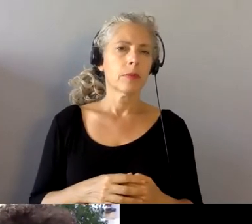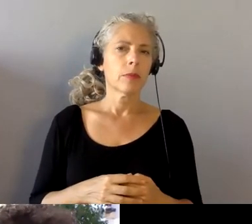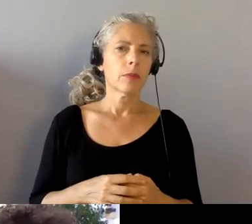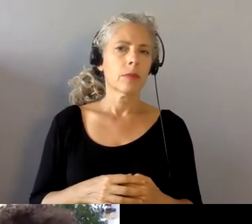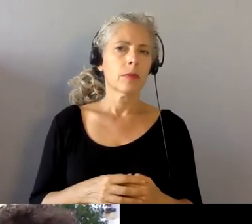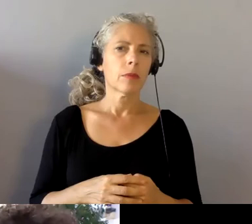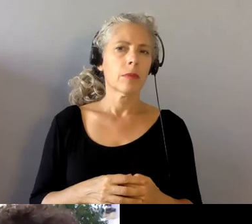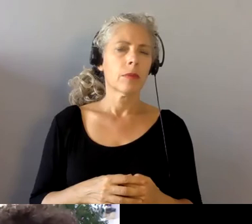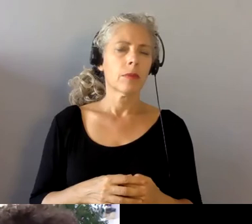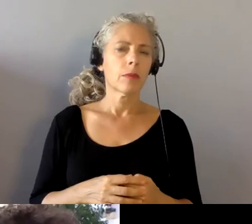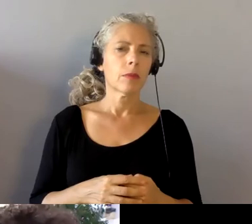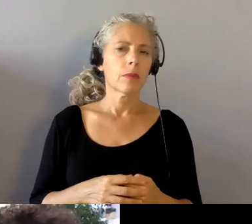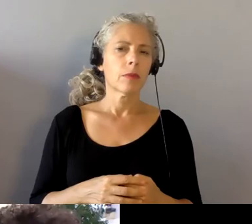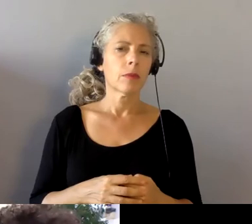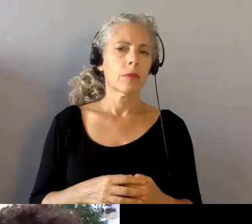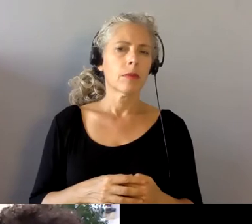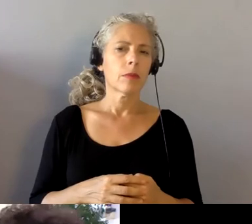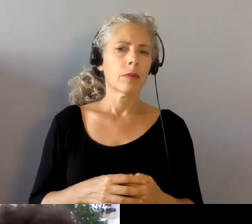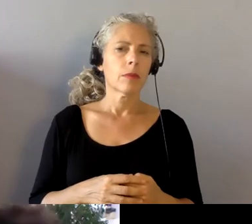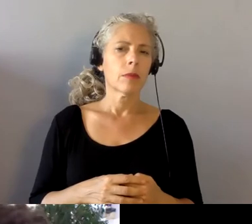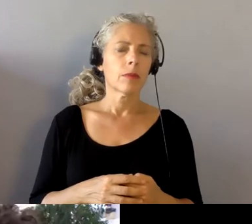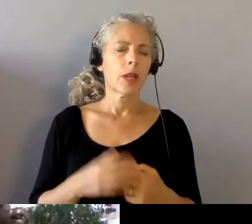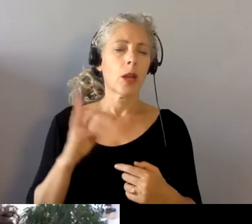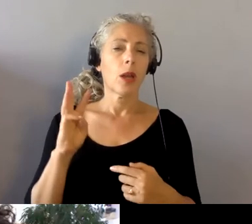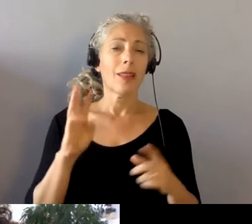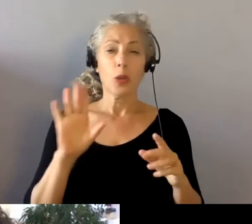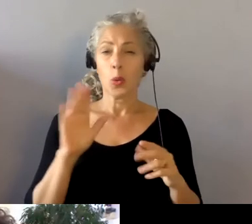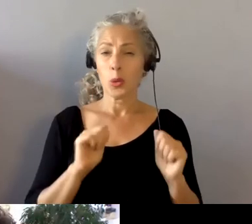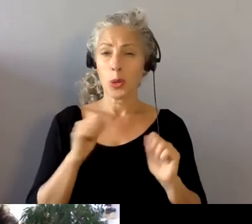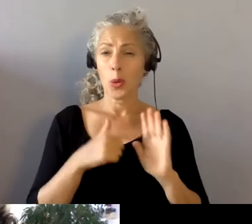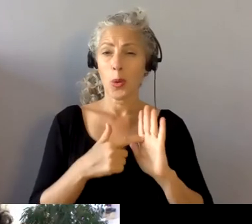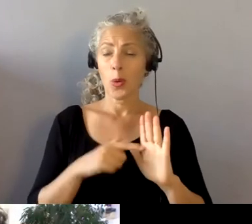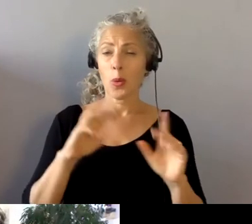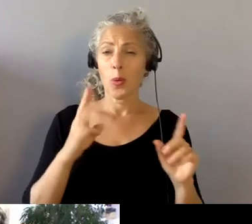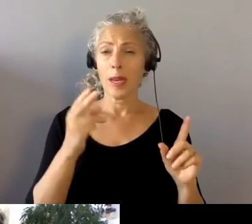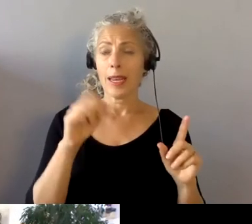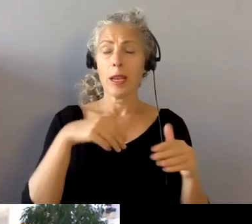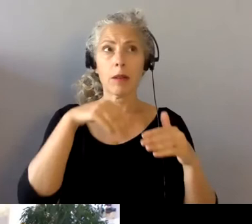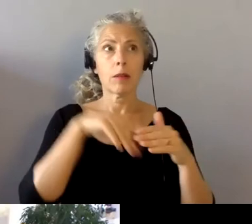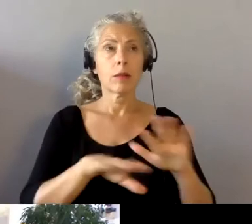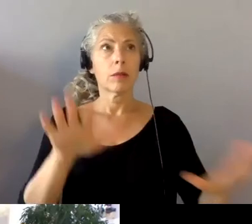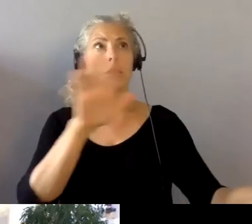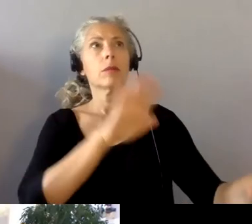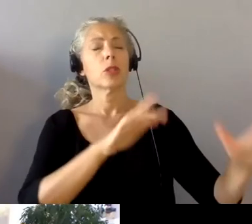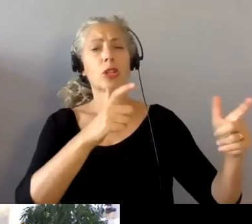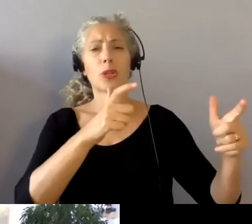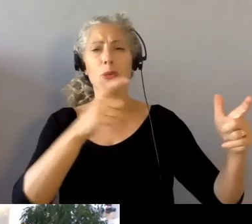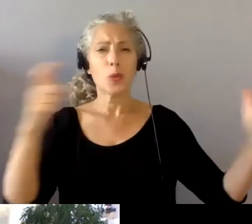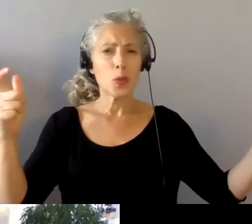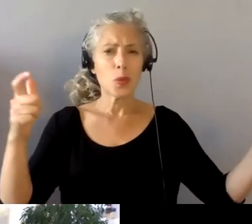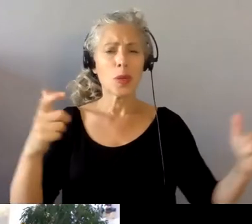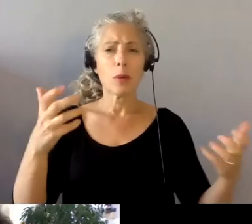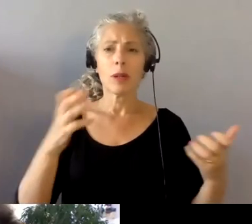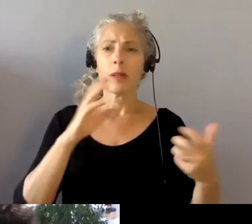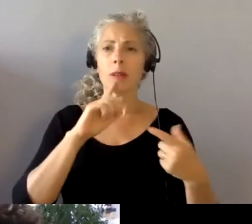really one of the things I was struck in going to the Whitney show was sheer scale, right? I want to talk a little bit about